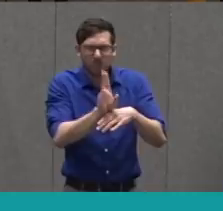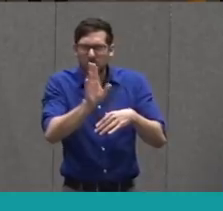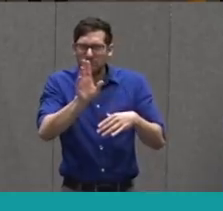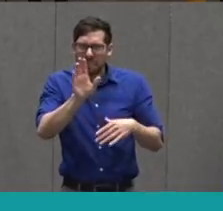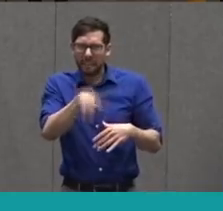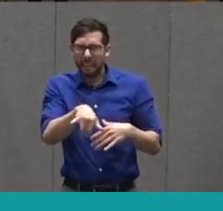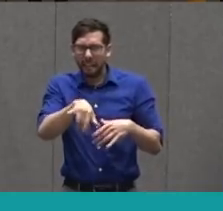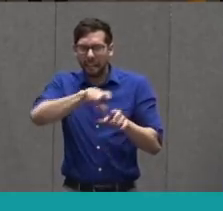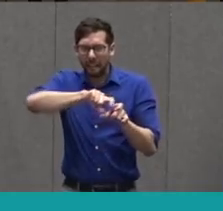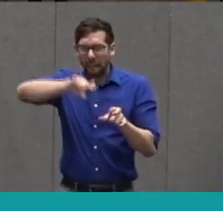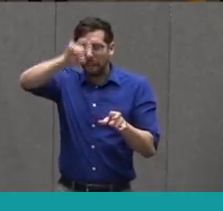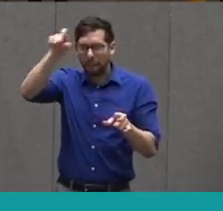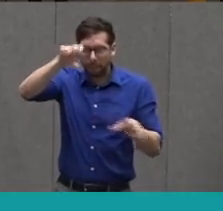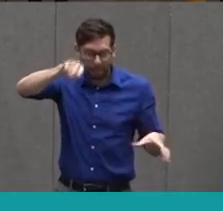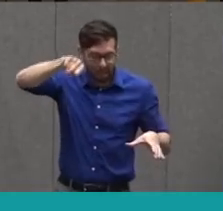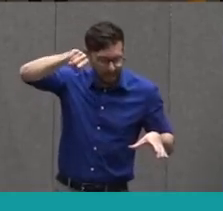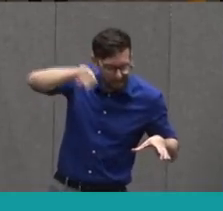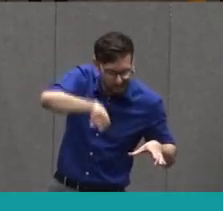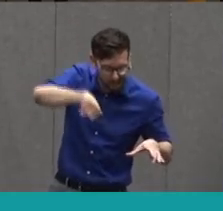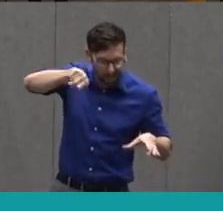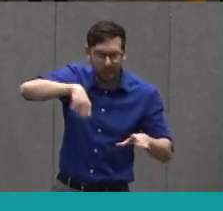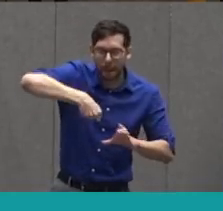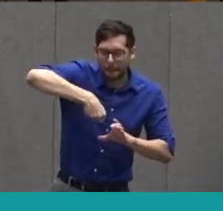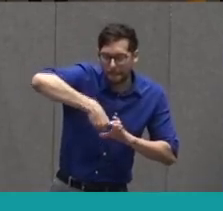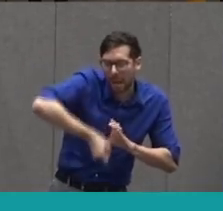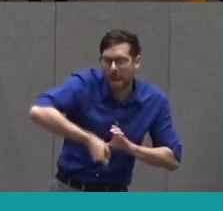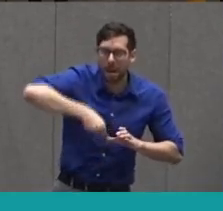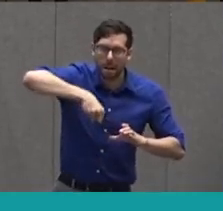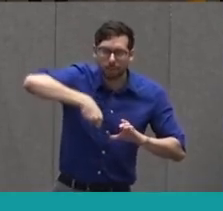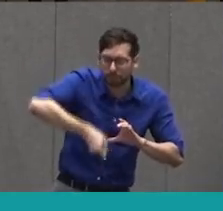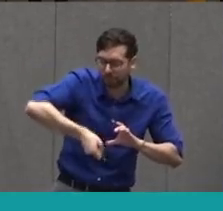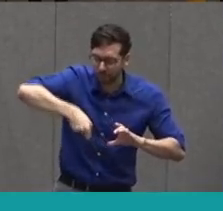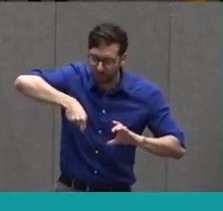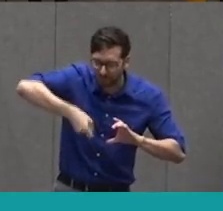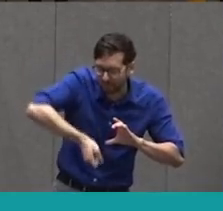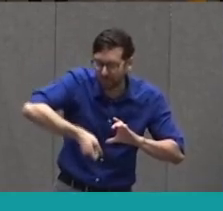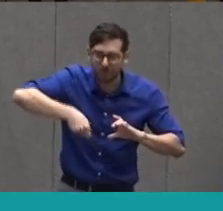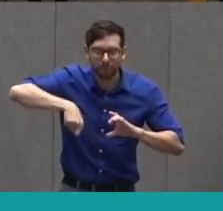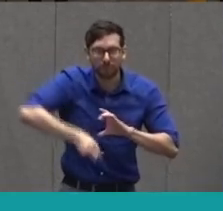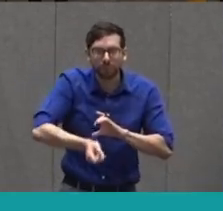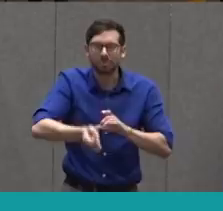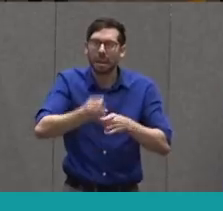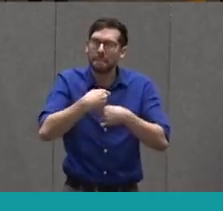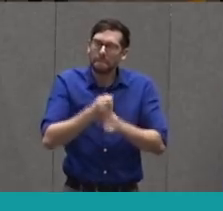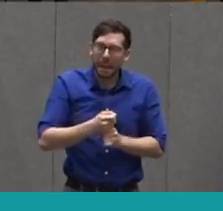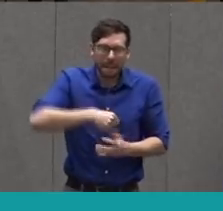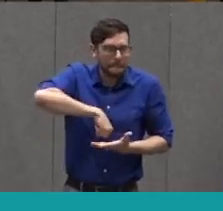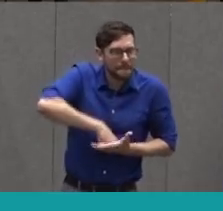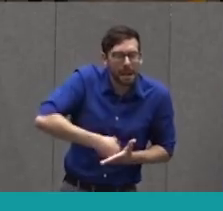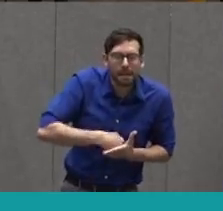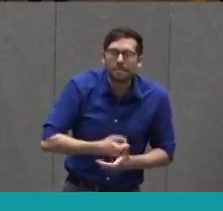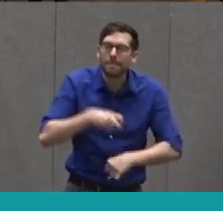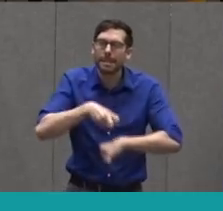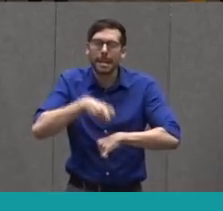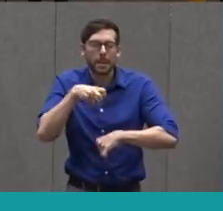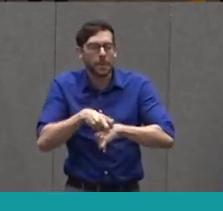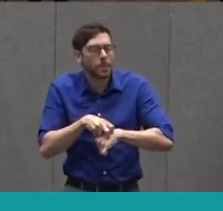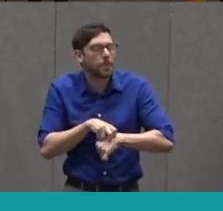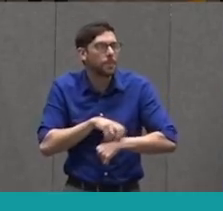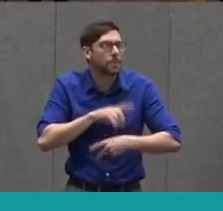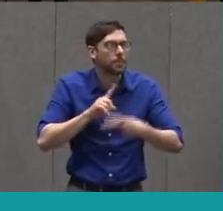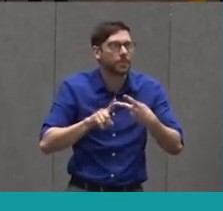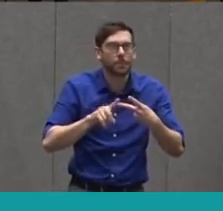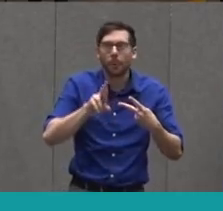all of the food in there. And then you get mashed potatoes, refried beans, maybe if you're making a